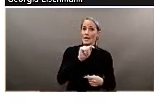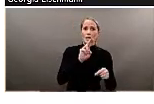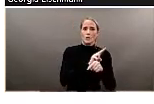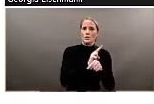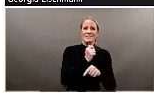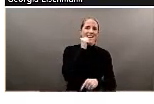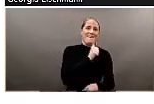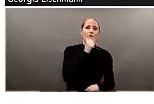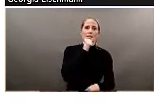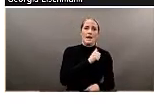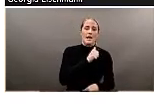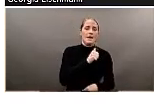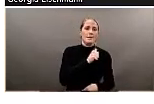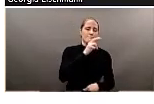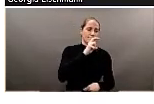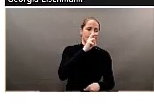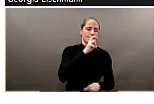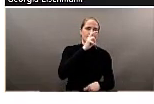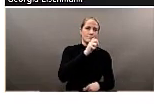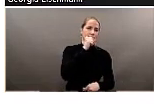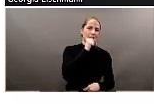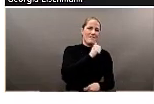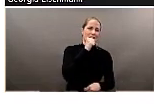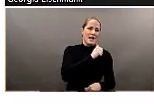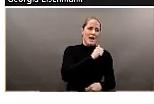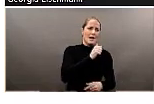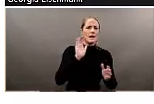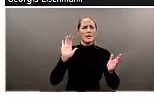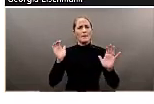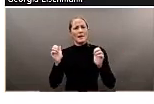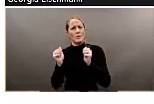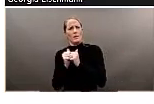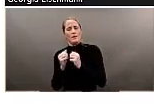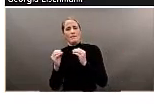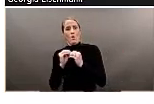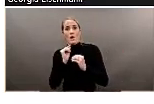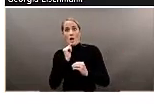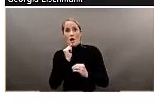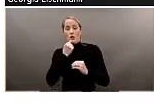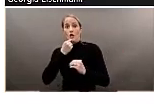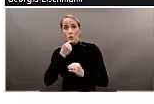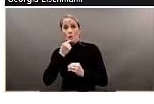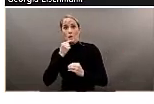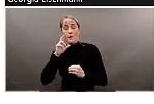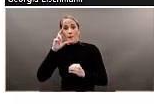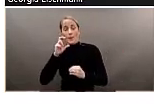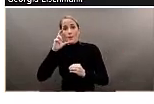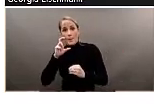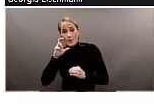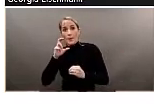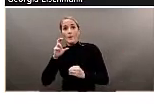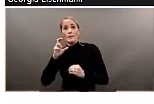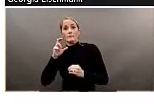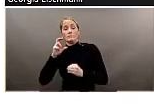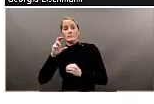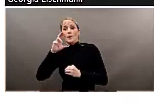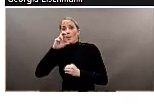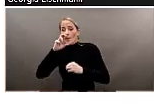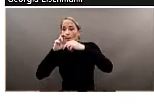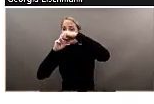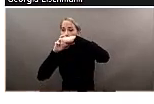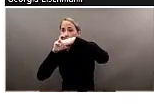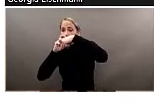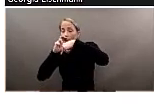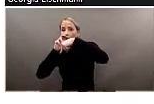whereas an albuterol inhaler or a treatment, right, the mask and treatment from a machine, a nebulizer, is done for